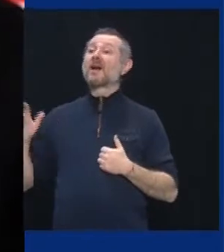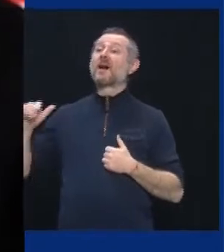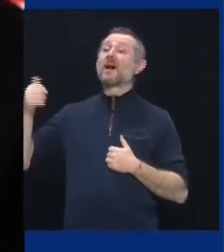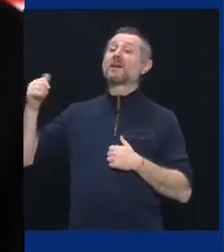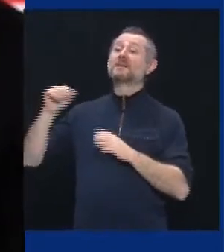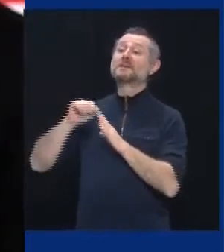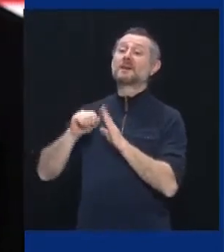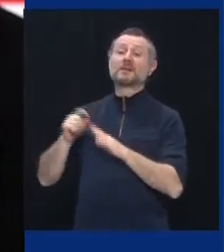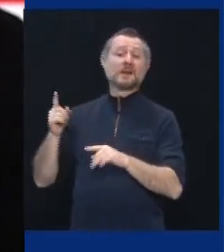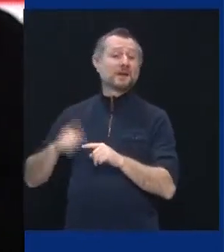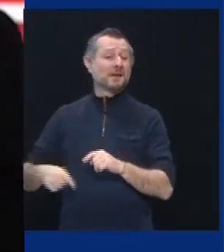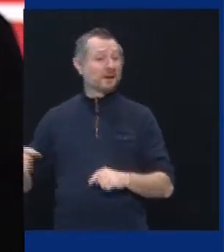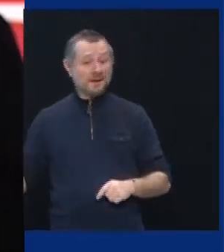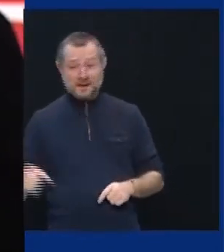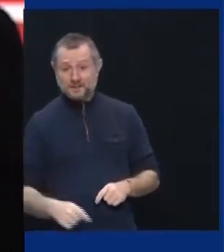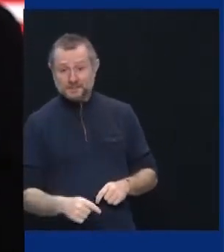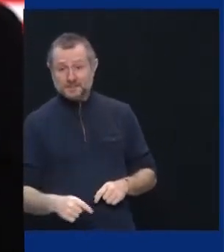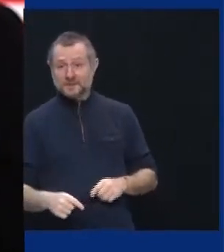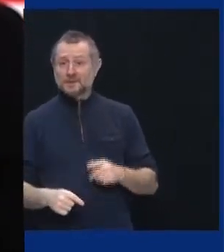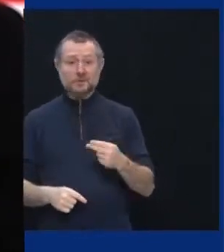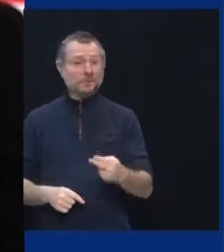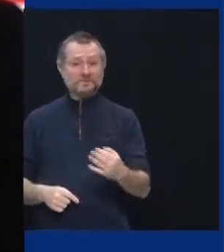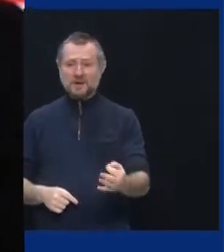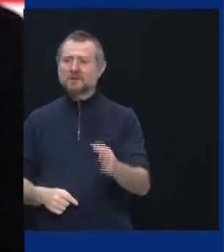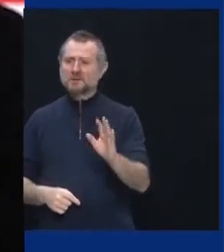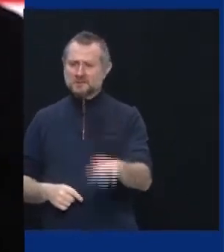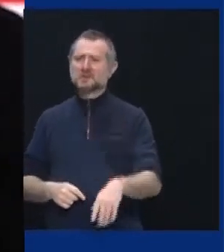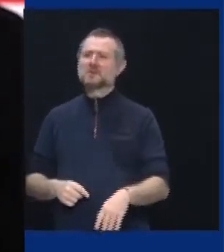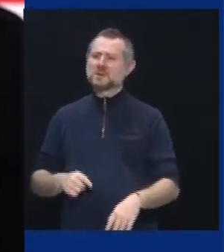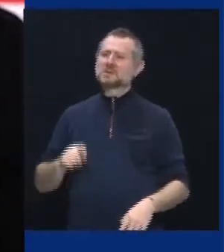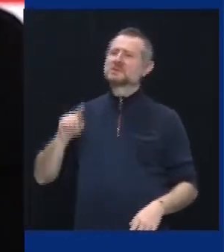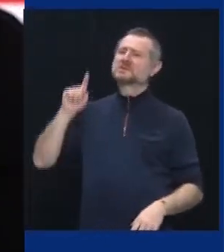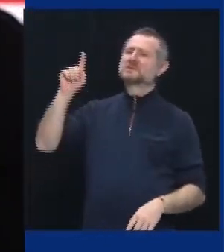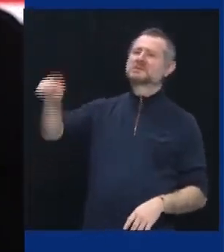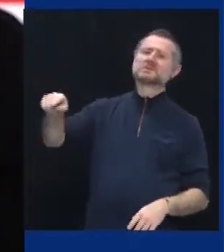it here Thursday or Friday, go to